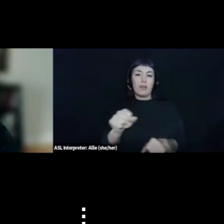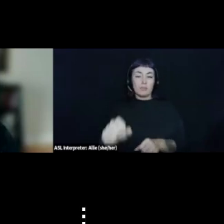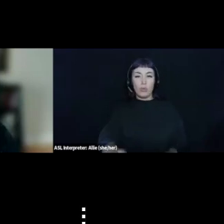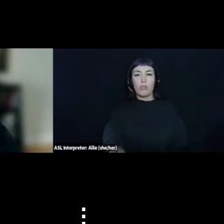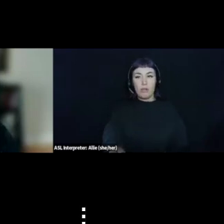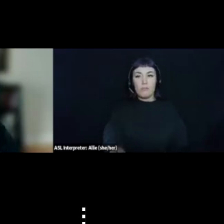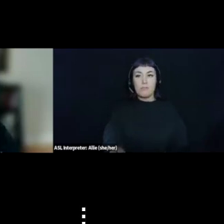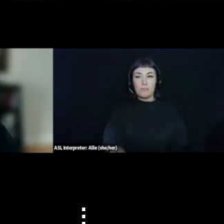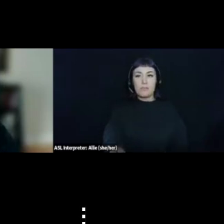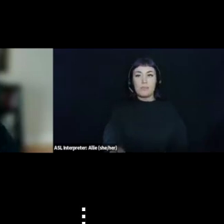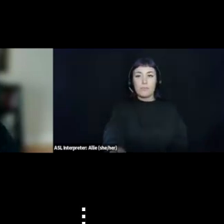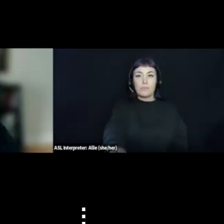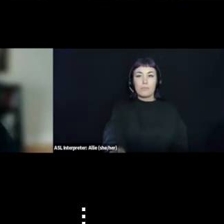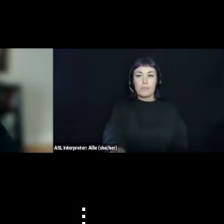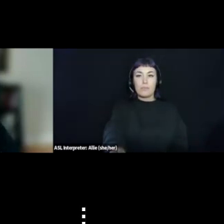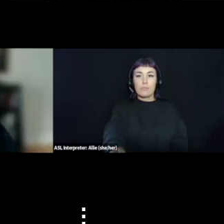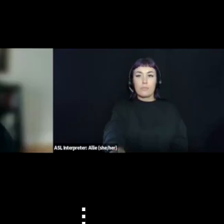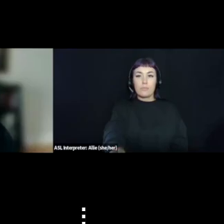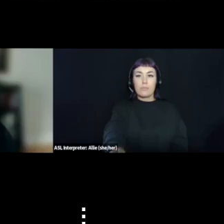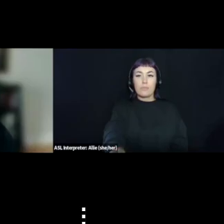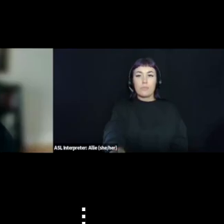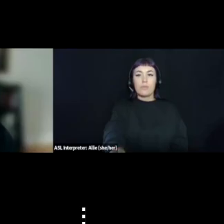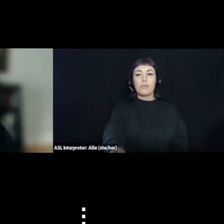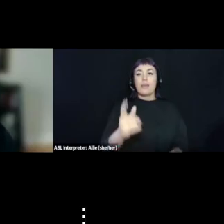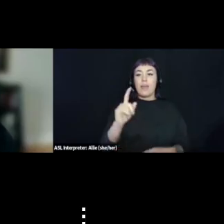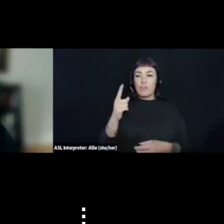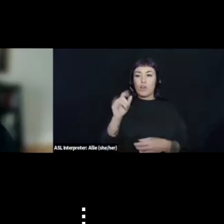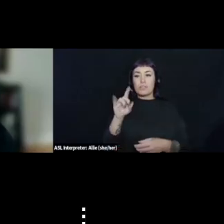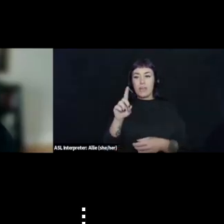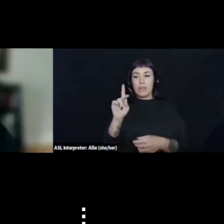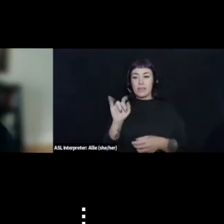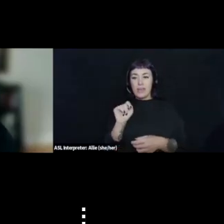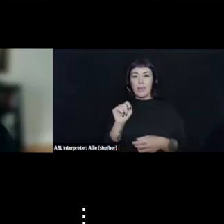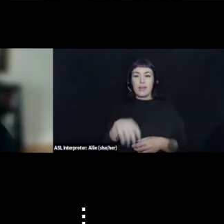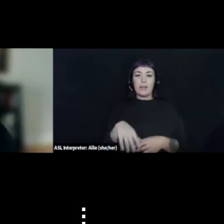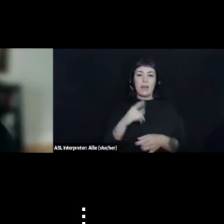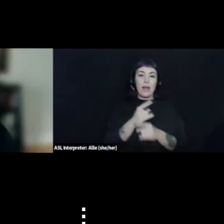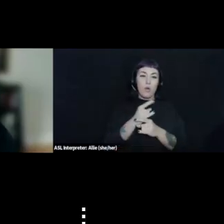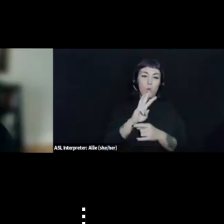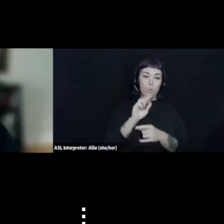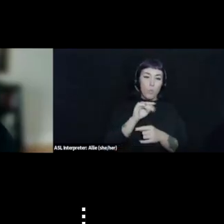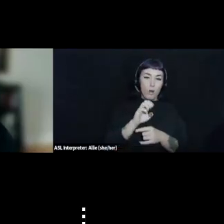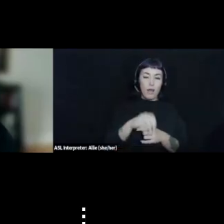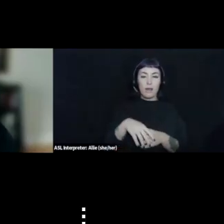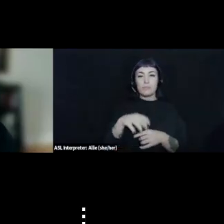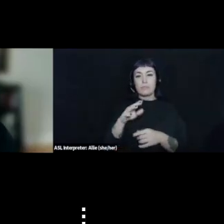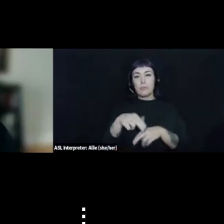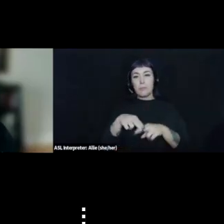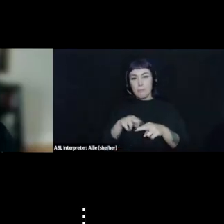possible. And again, having a first aid kit on hand with things like alcohol wipes, Band-Aids, antimicrobial